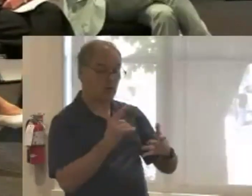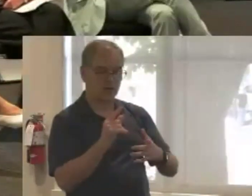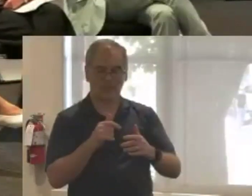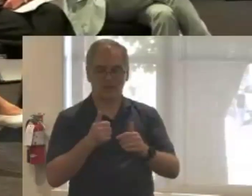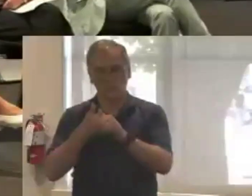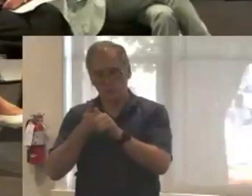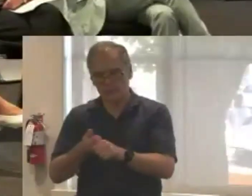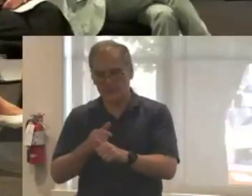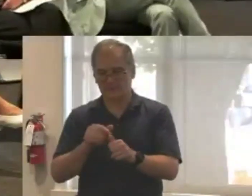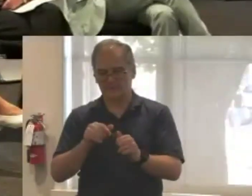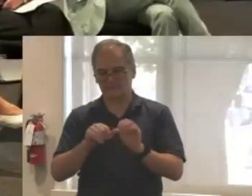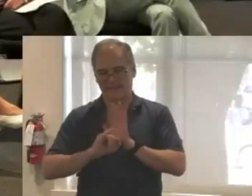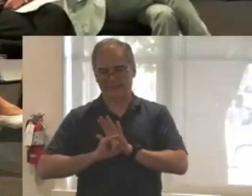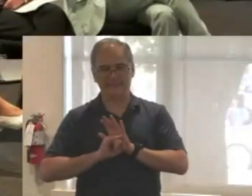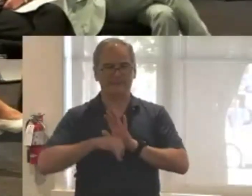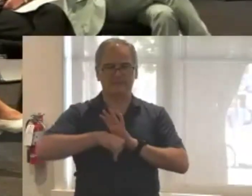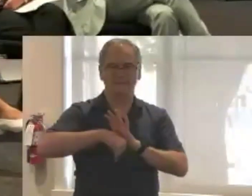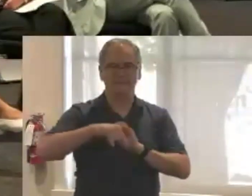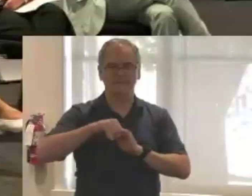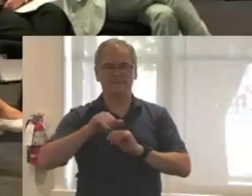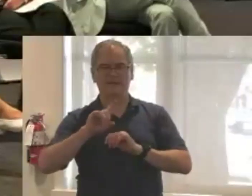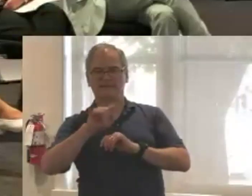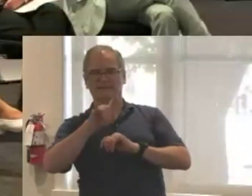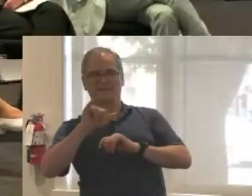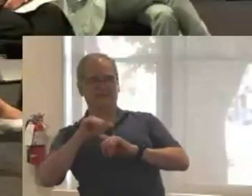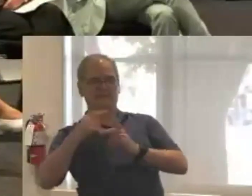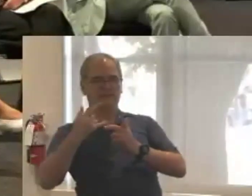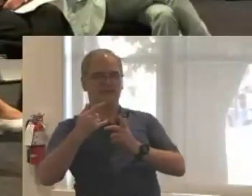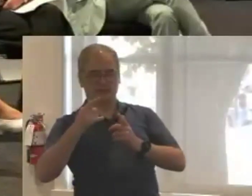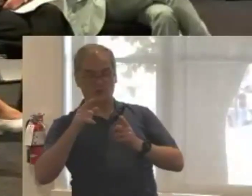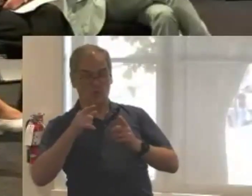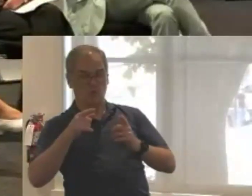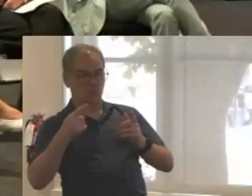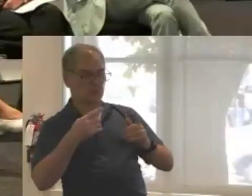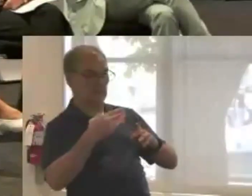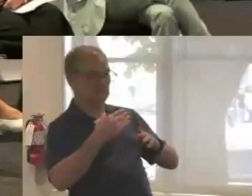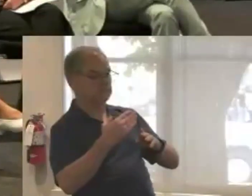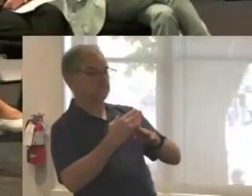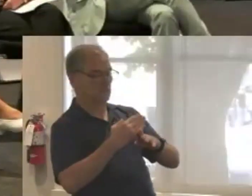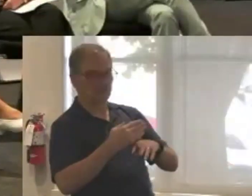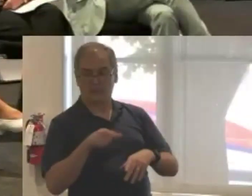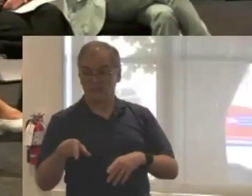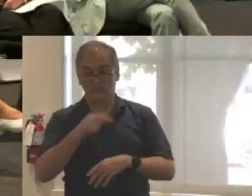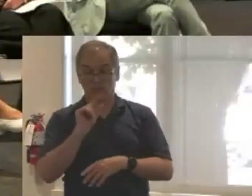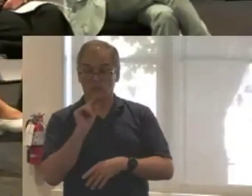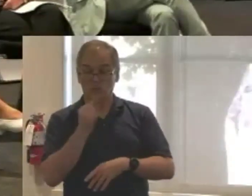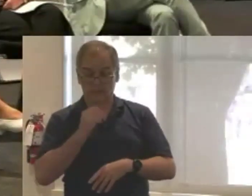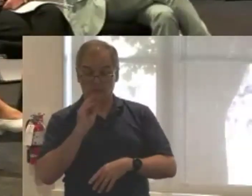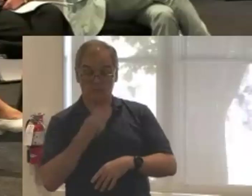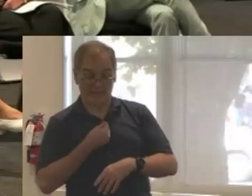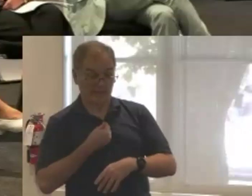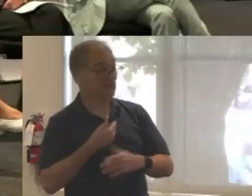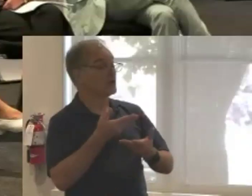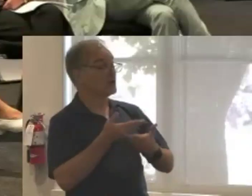hide, their identity as a queer or trans while accessing spaces and services.